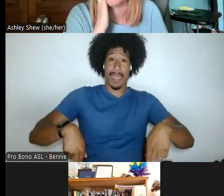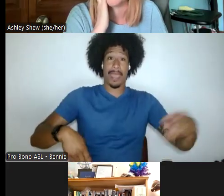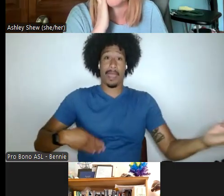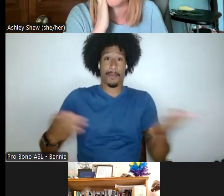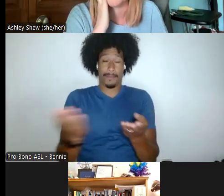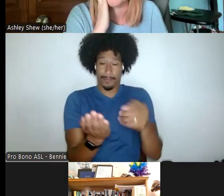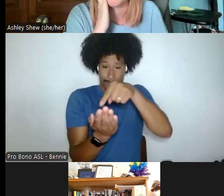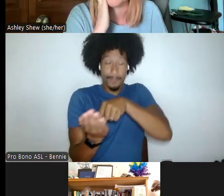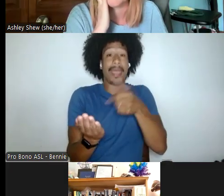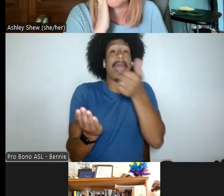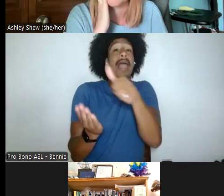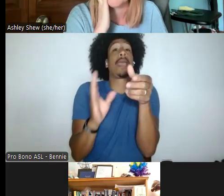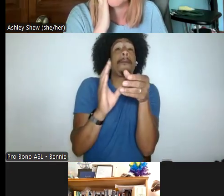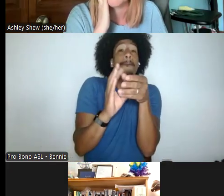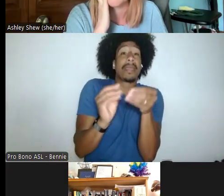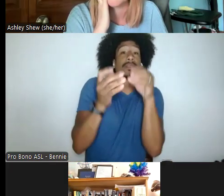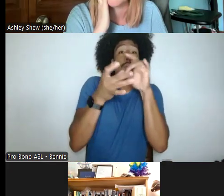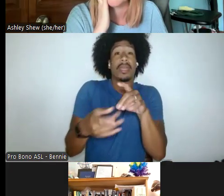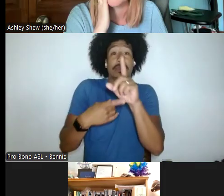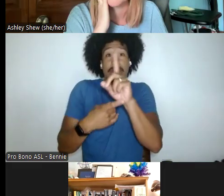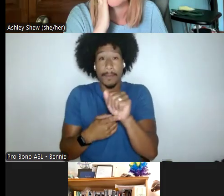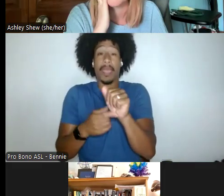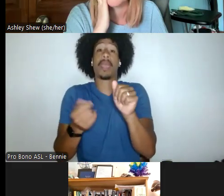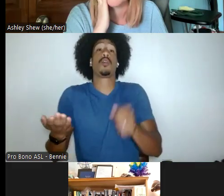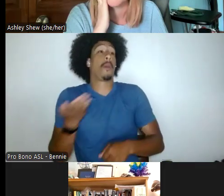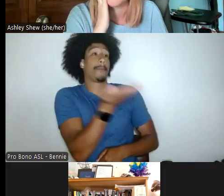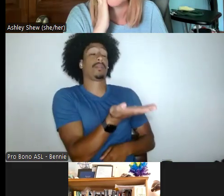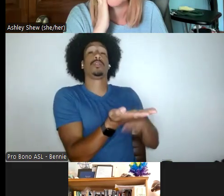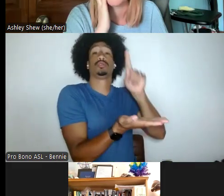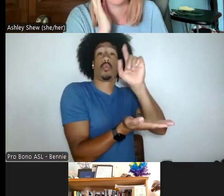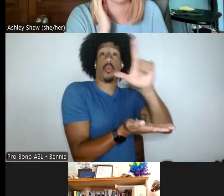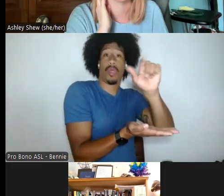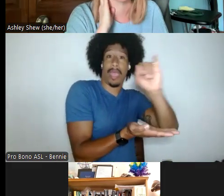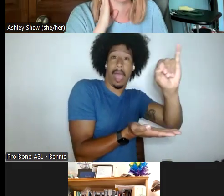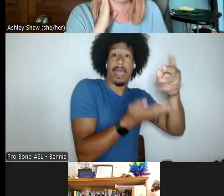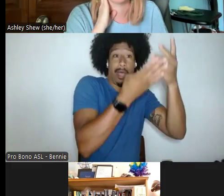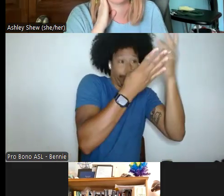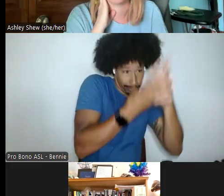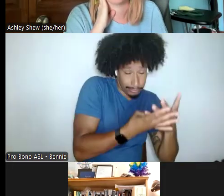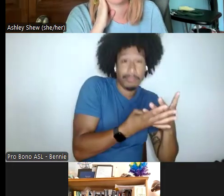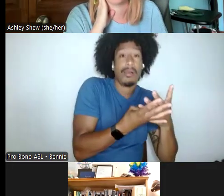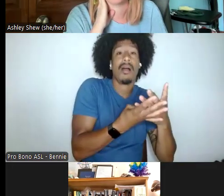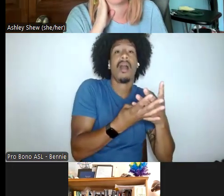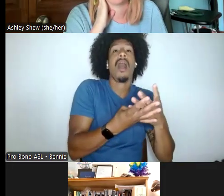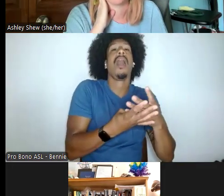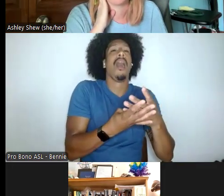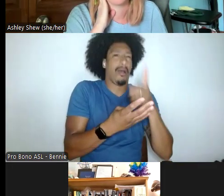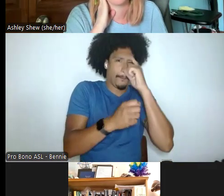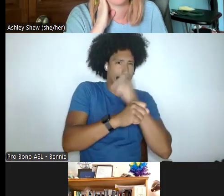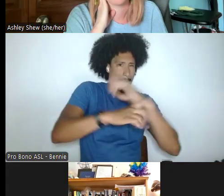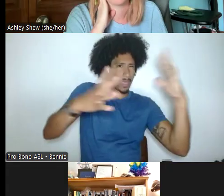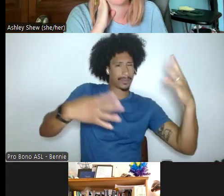that gets screened with one of these tools gets ranked lower than a